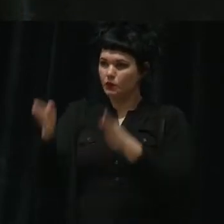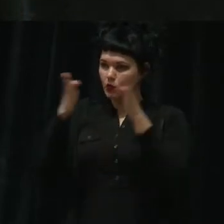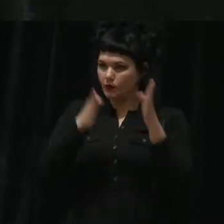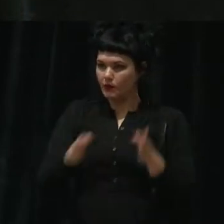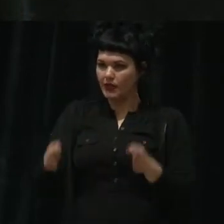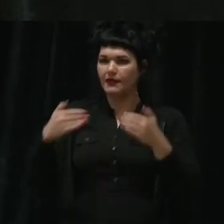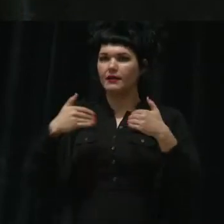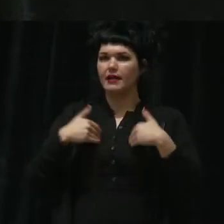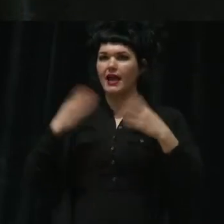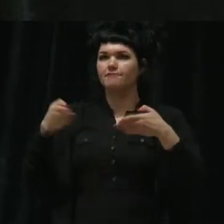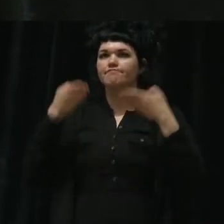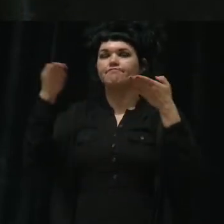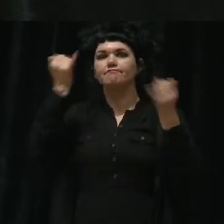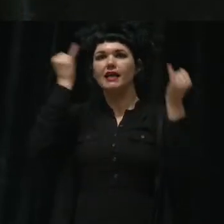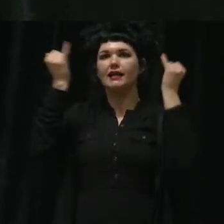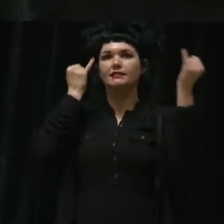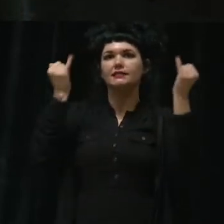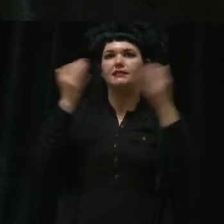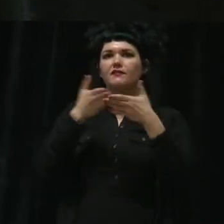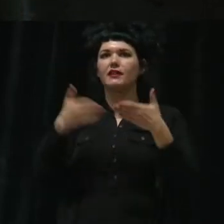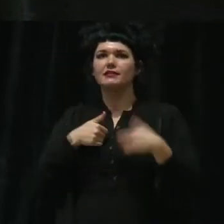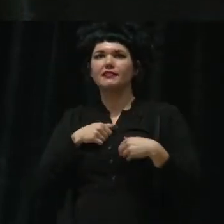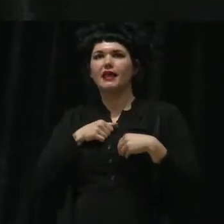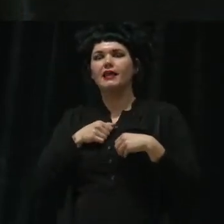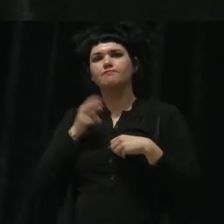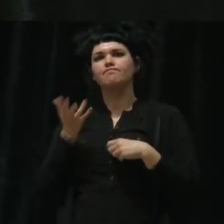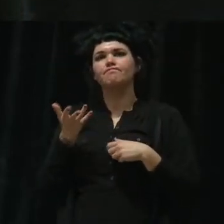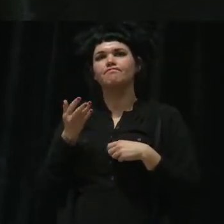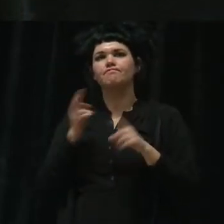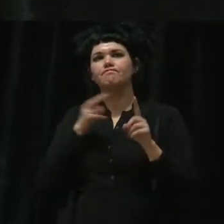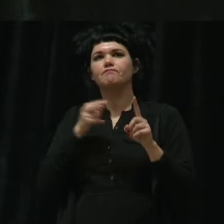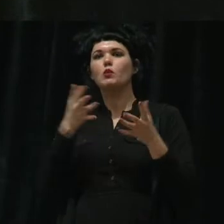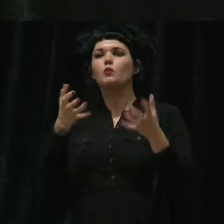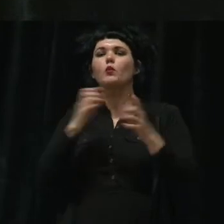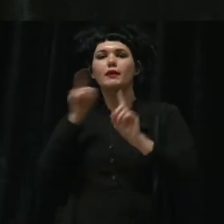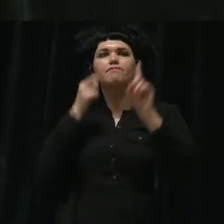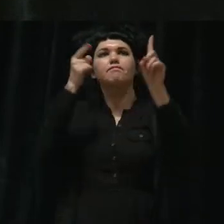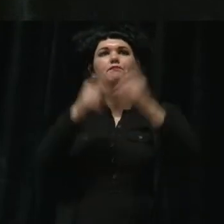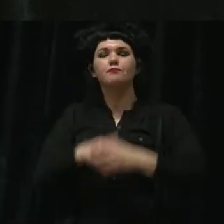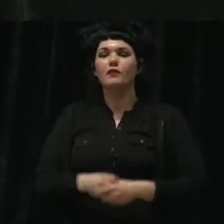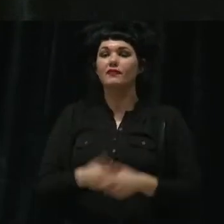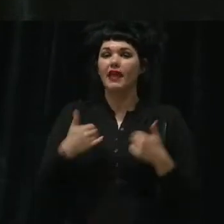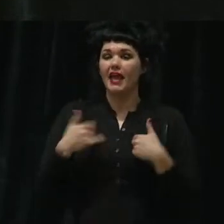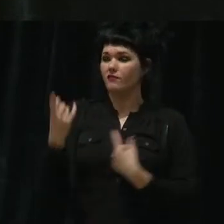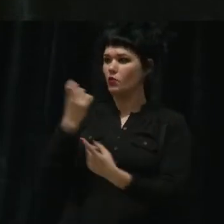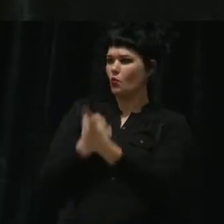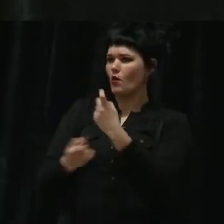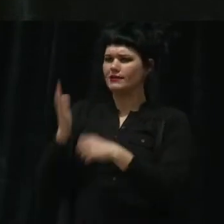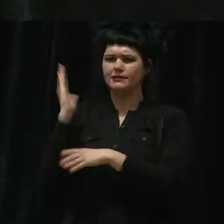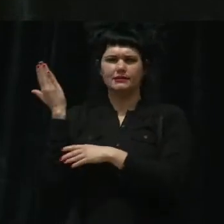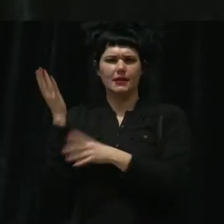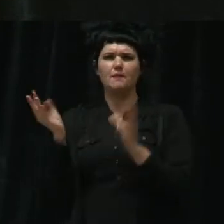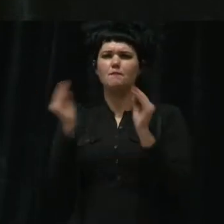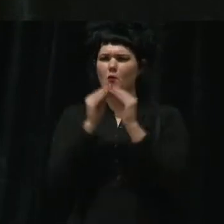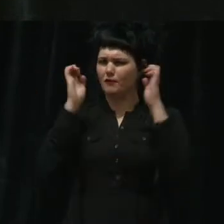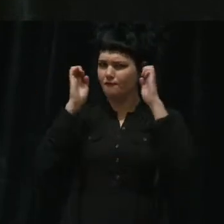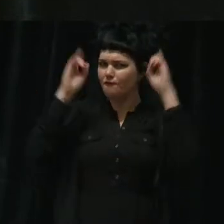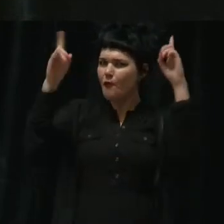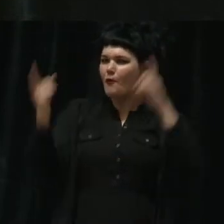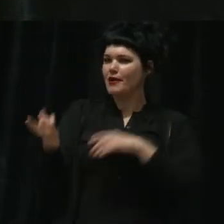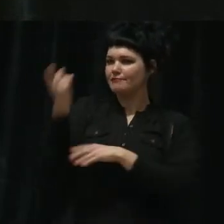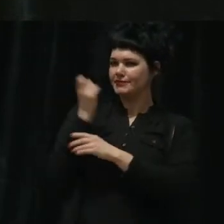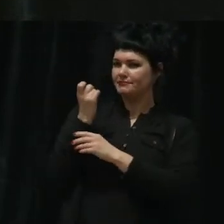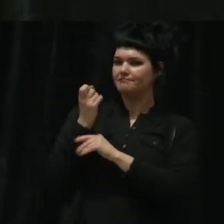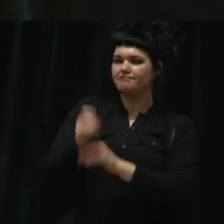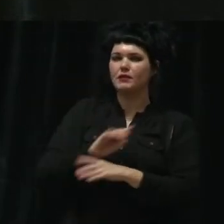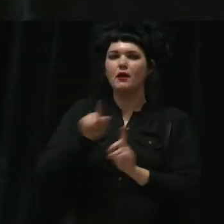some ideas of things that they would like to do. They have questions that sound much more informed